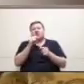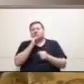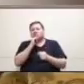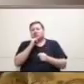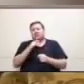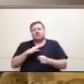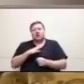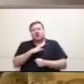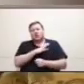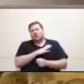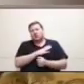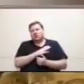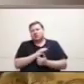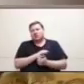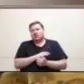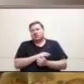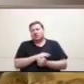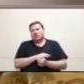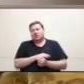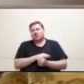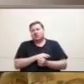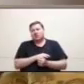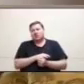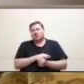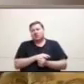council? And or